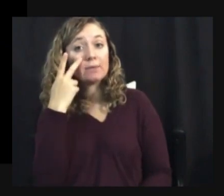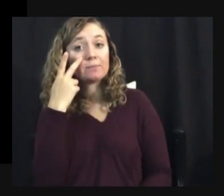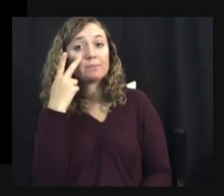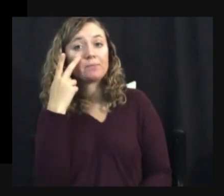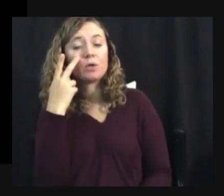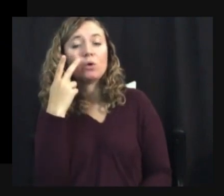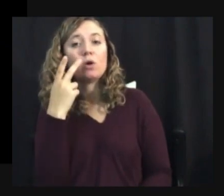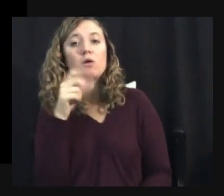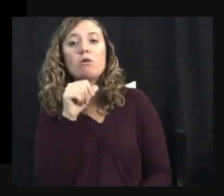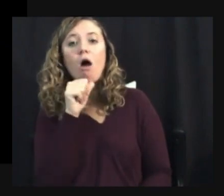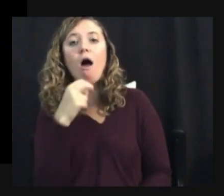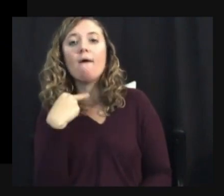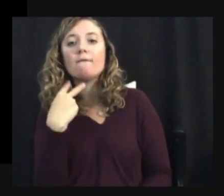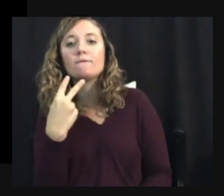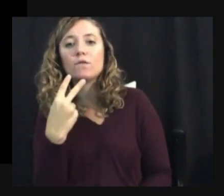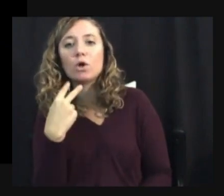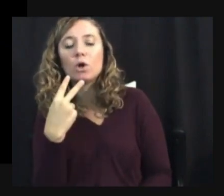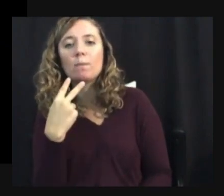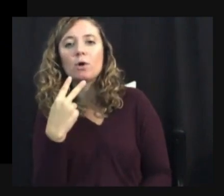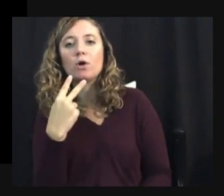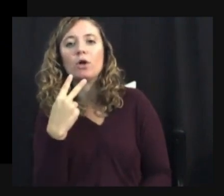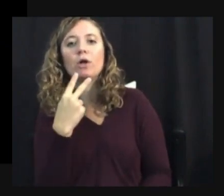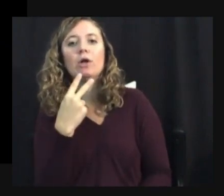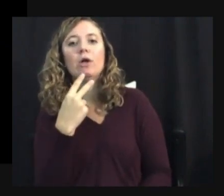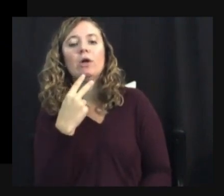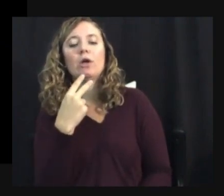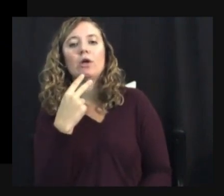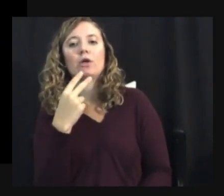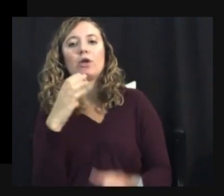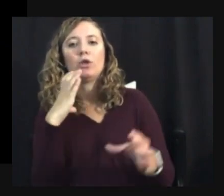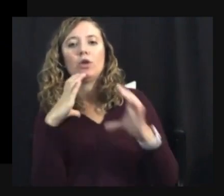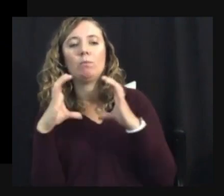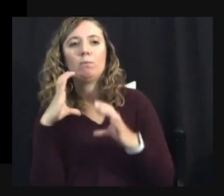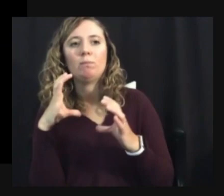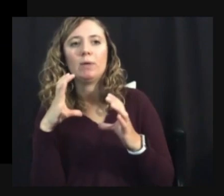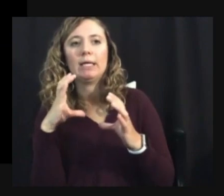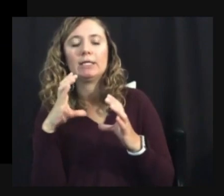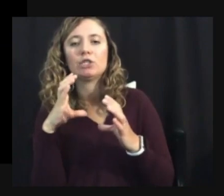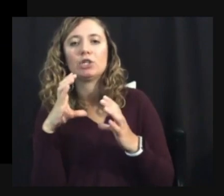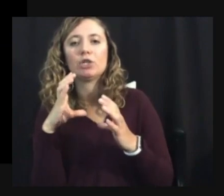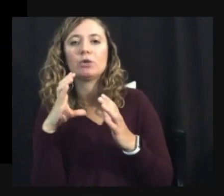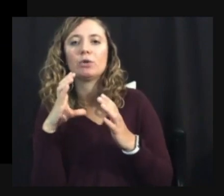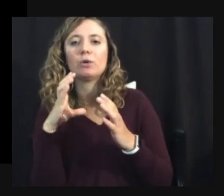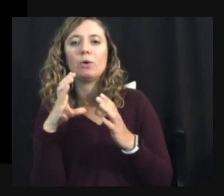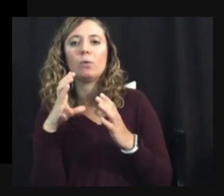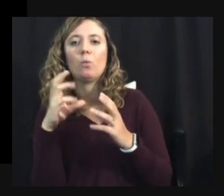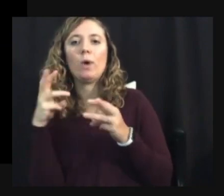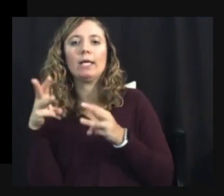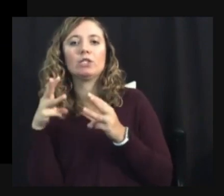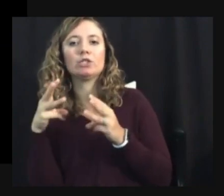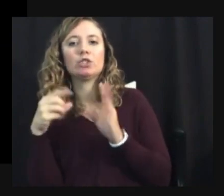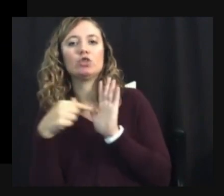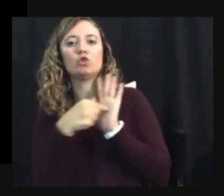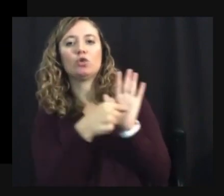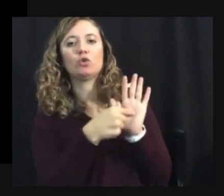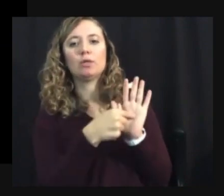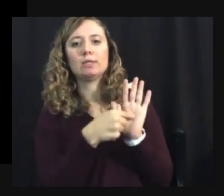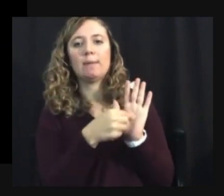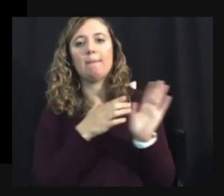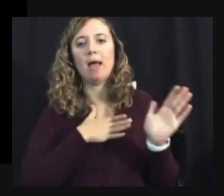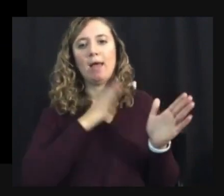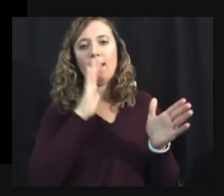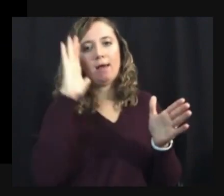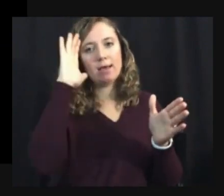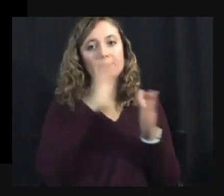communication clue that Emma used to tell my husband to stop. So it's a